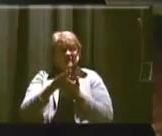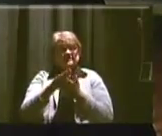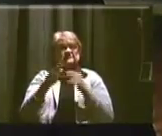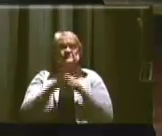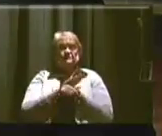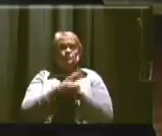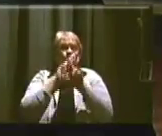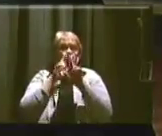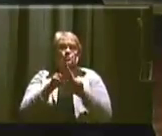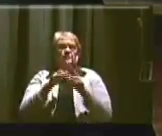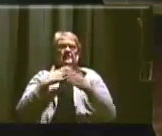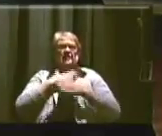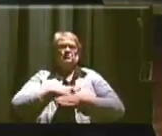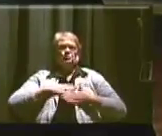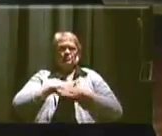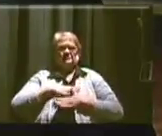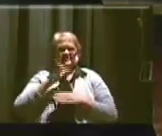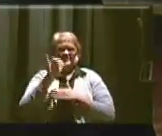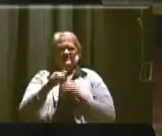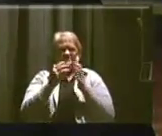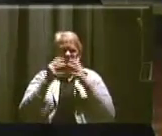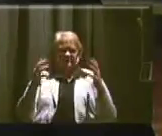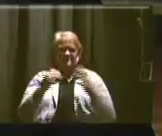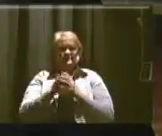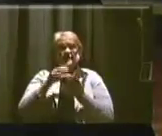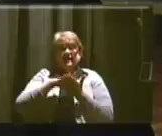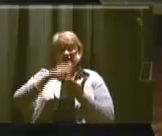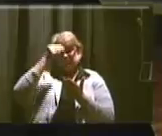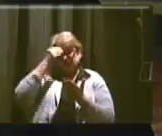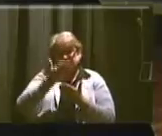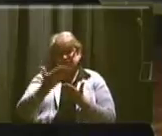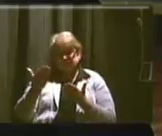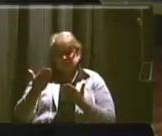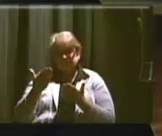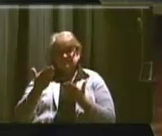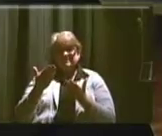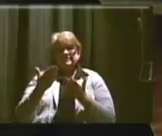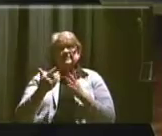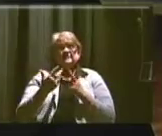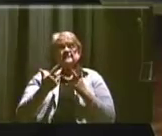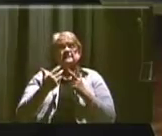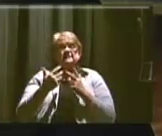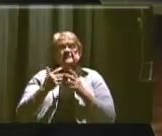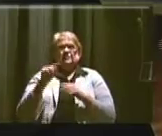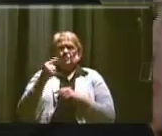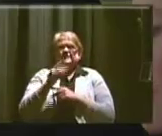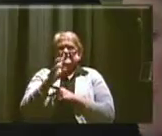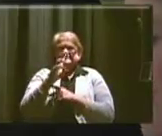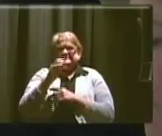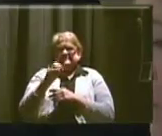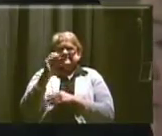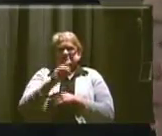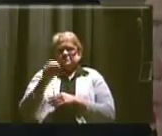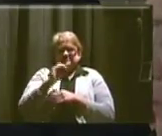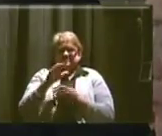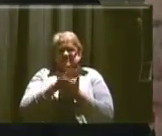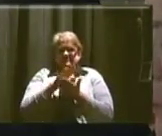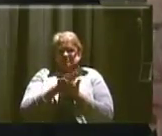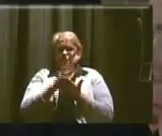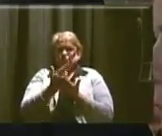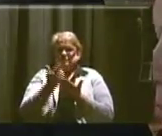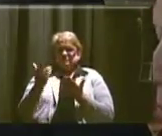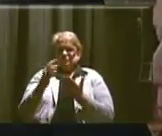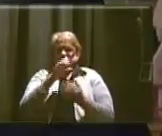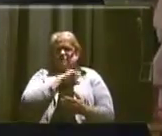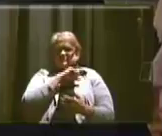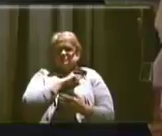report, and I appreciated that. I learned some things, for example, that only 60% of our school resource officers